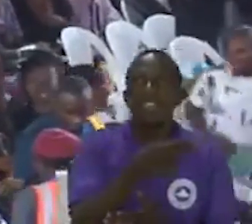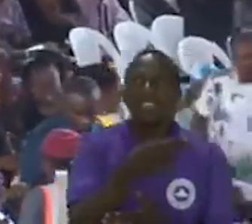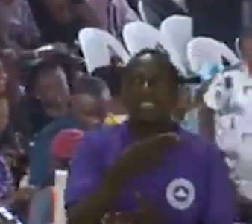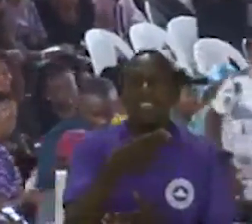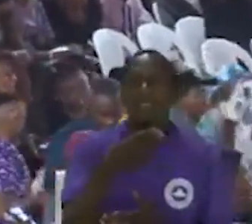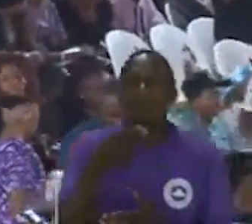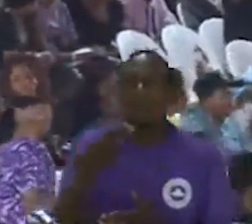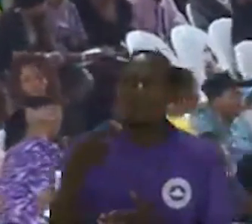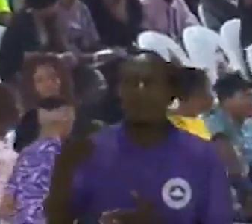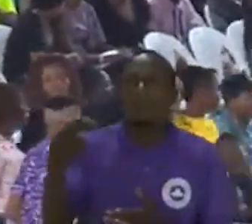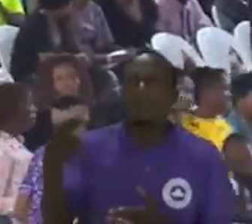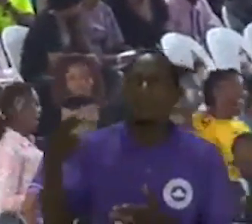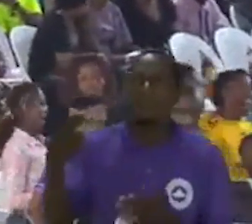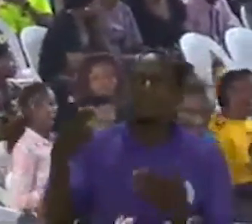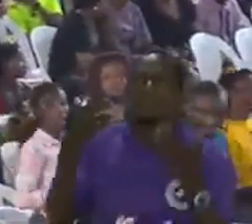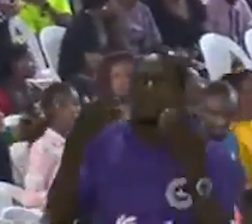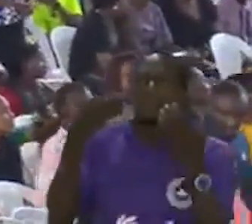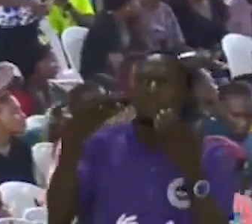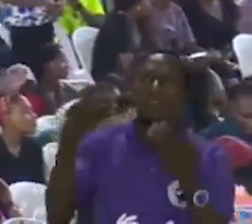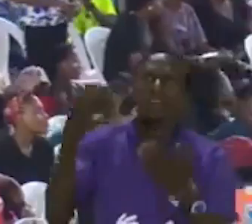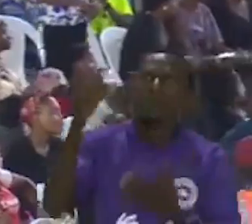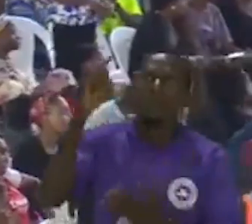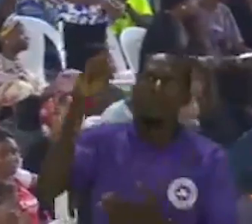Yahweh Sabao,